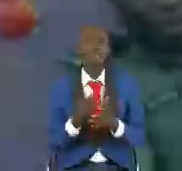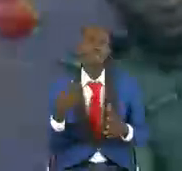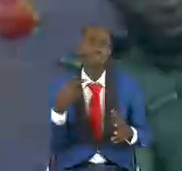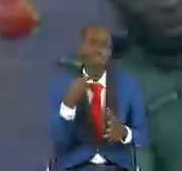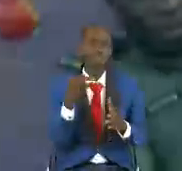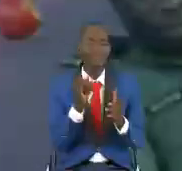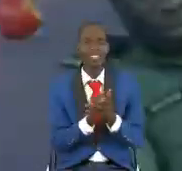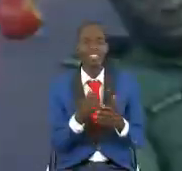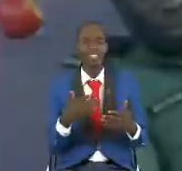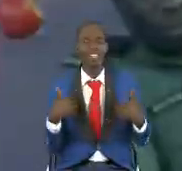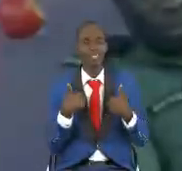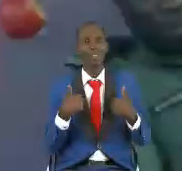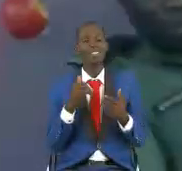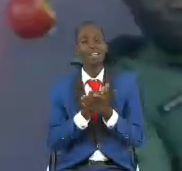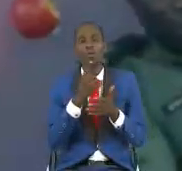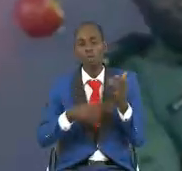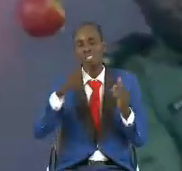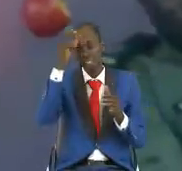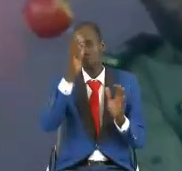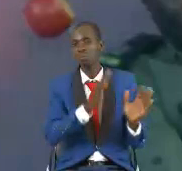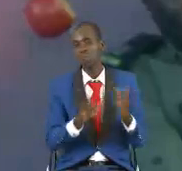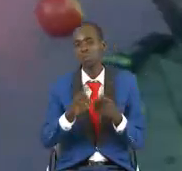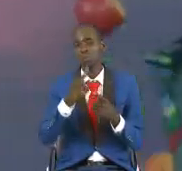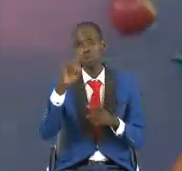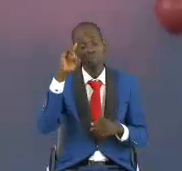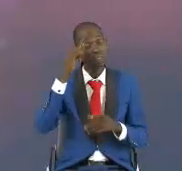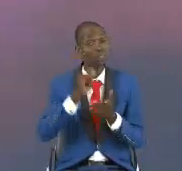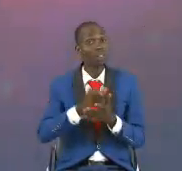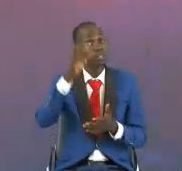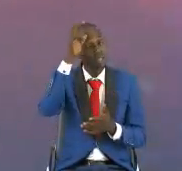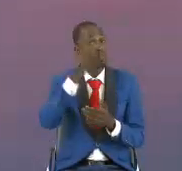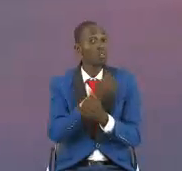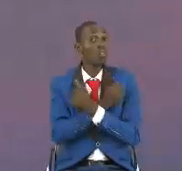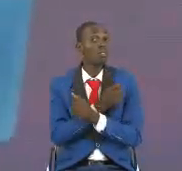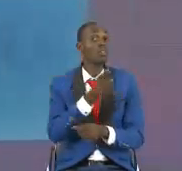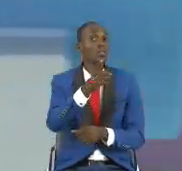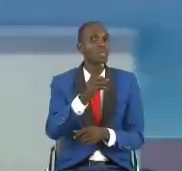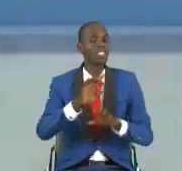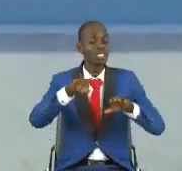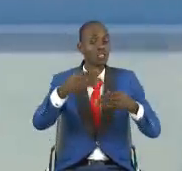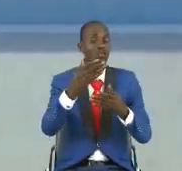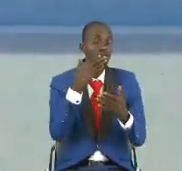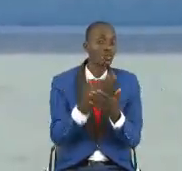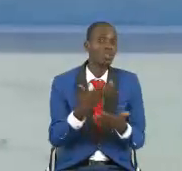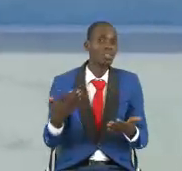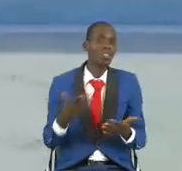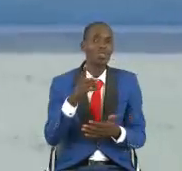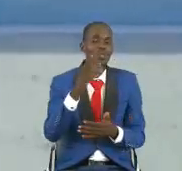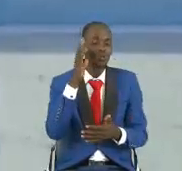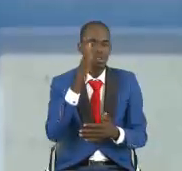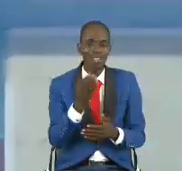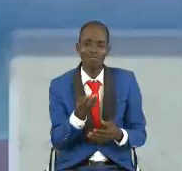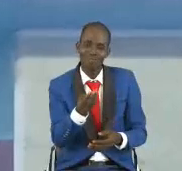the devil is trying to do. You think the devil likes you, and then he gives that thing. You will enjoy this one. You